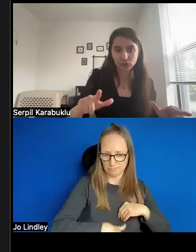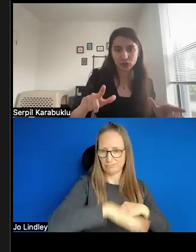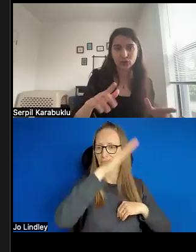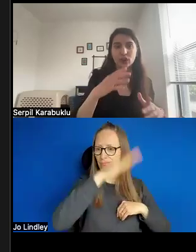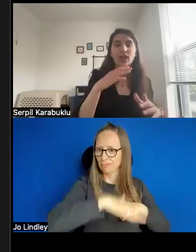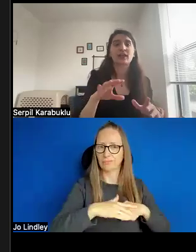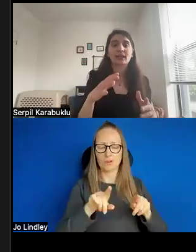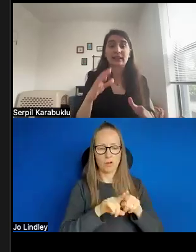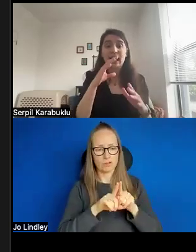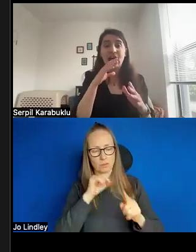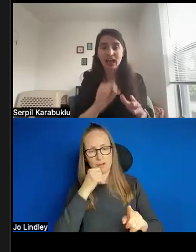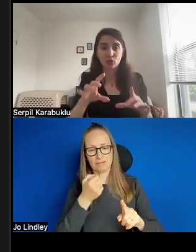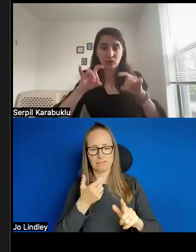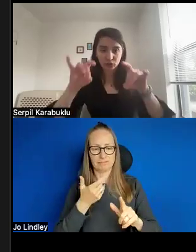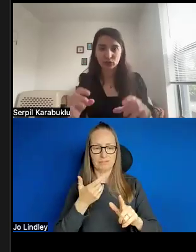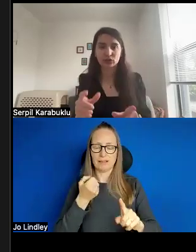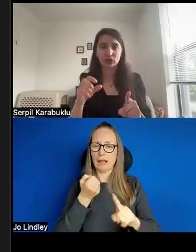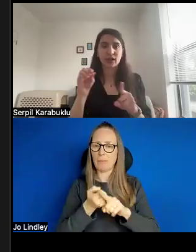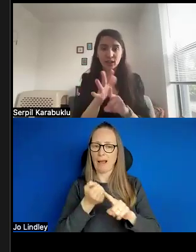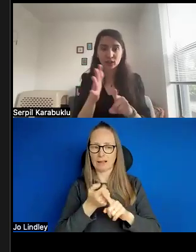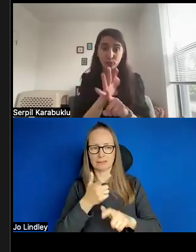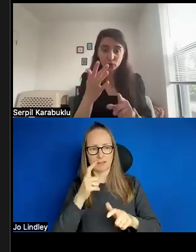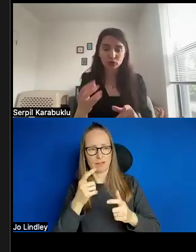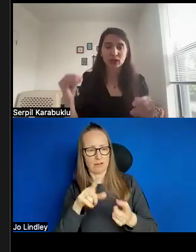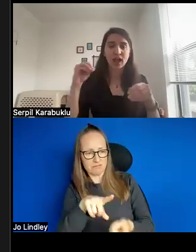perception skills of signers later in life.